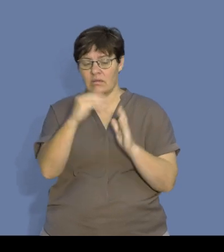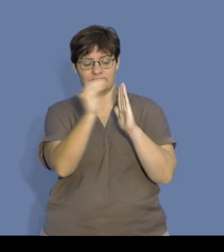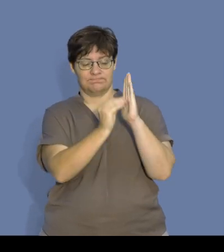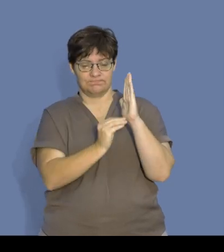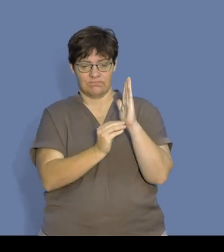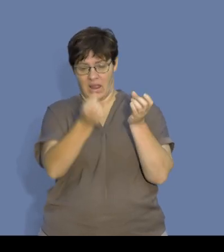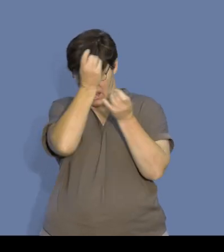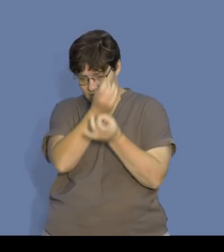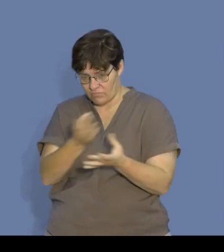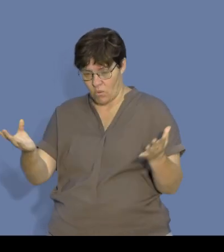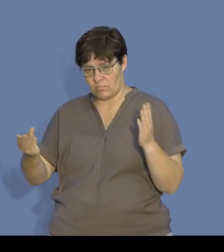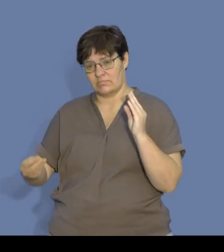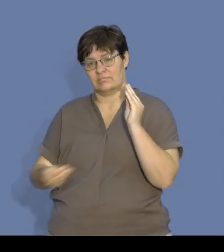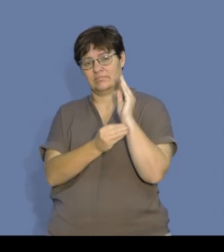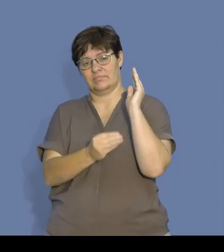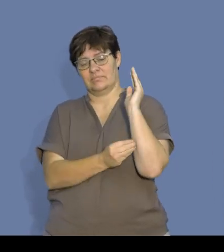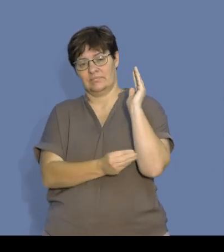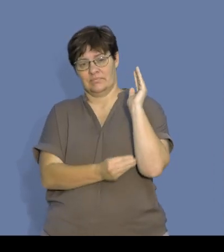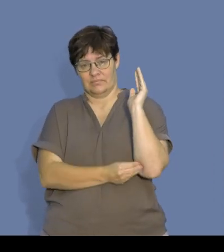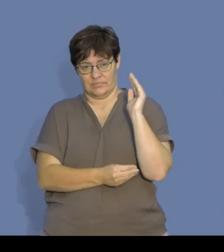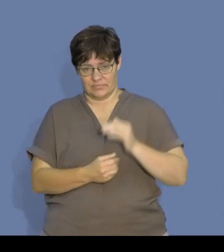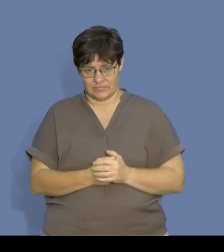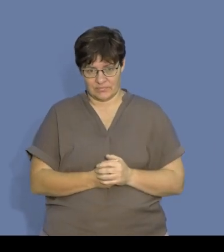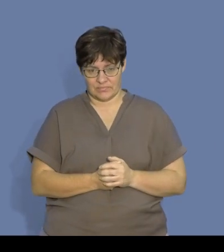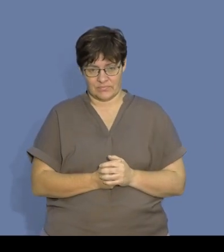to financial statements.